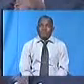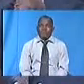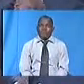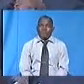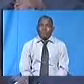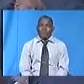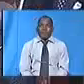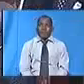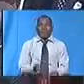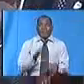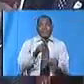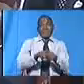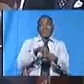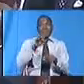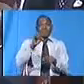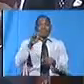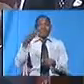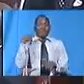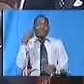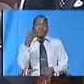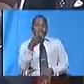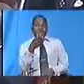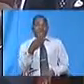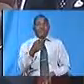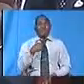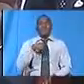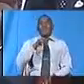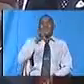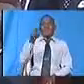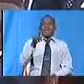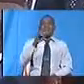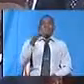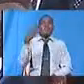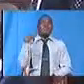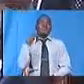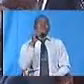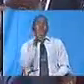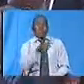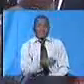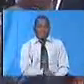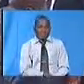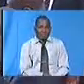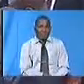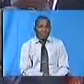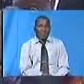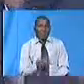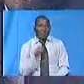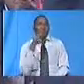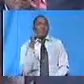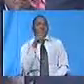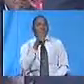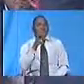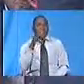During cross-examination, I asked Dr. Farijan a simple question about